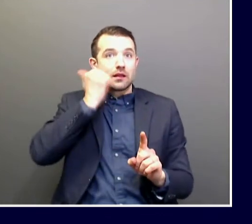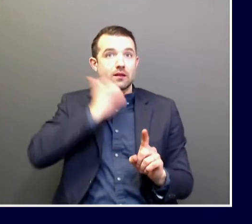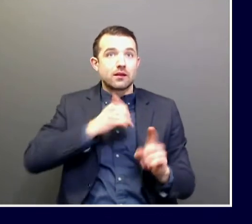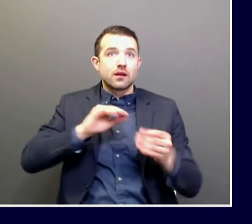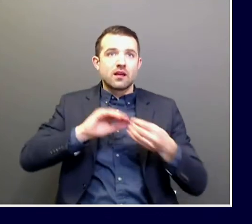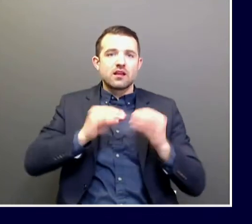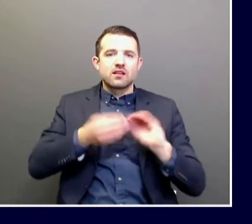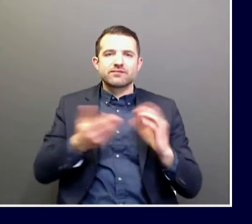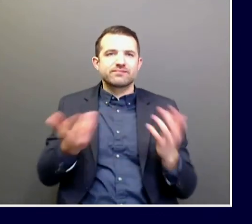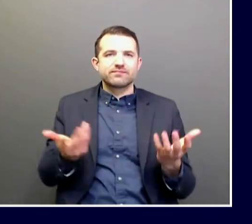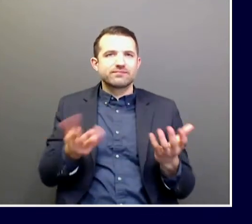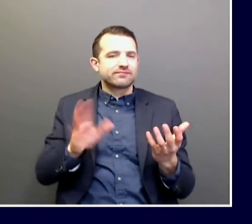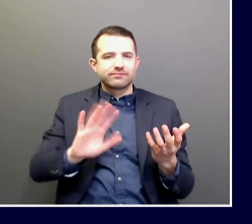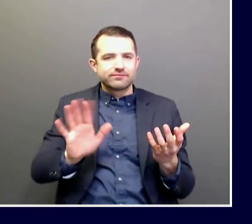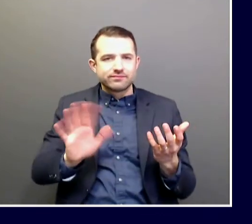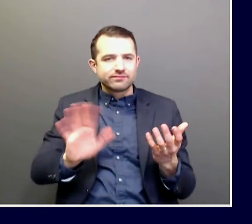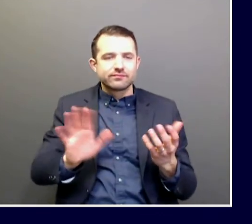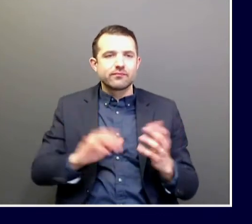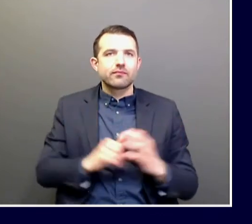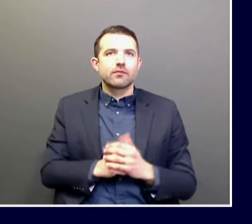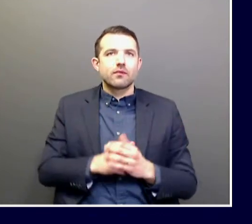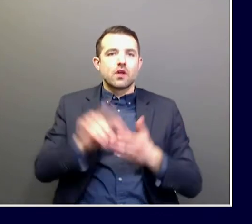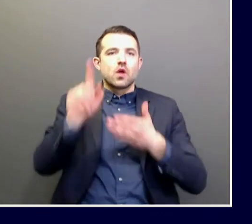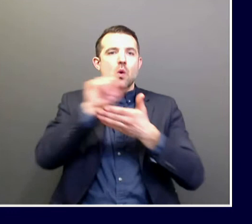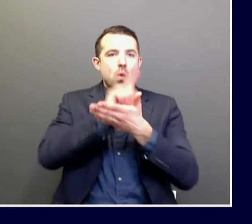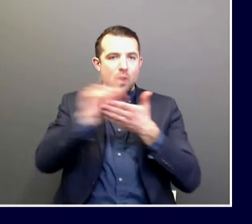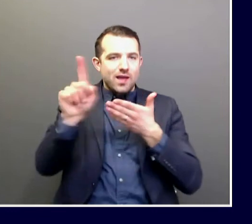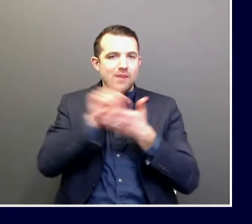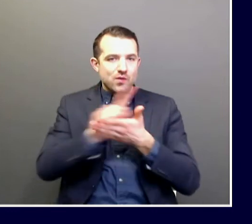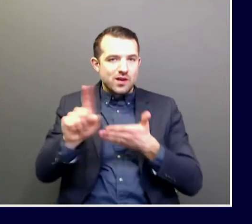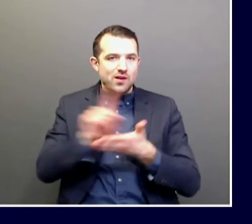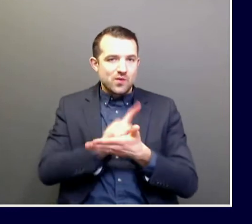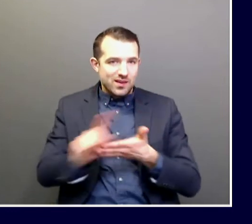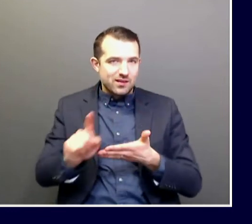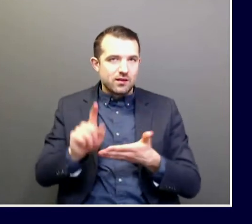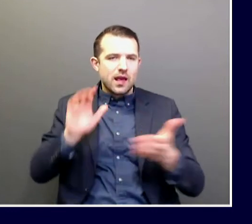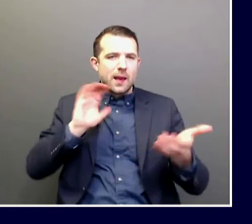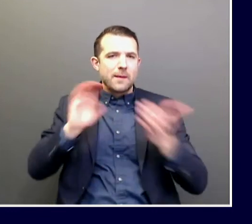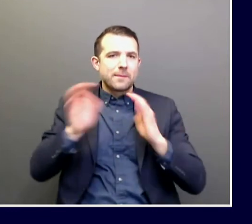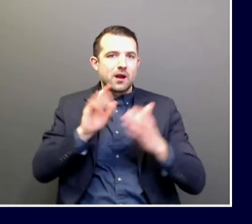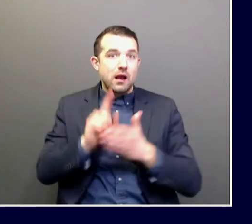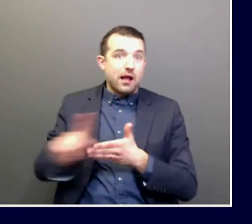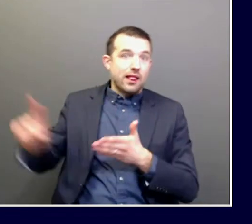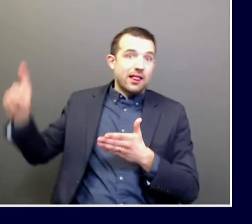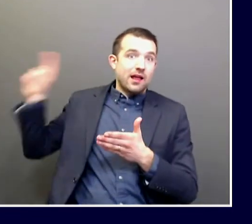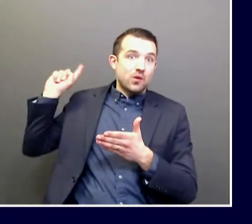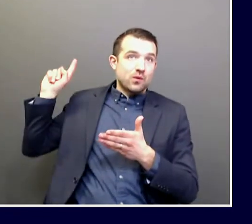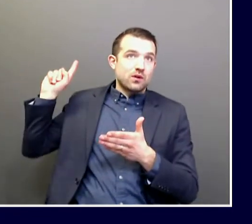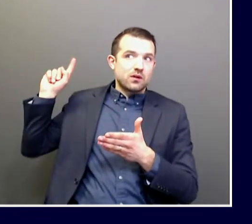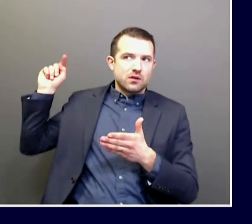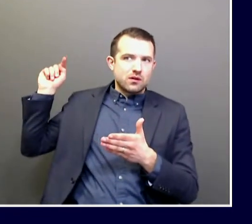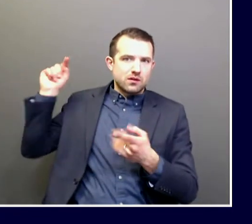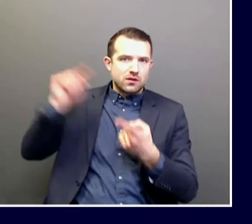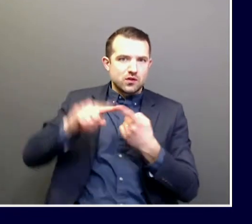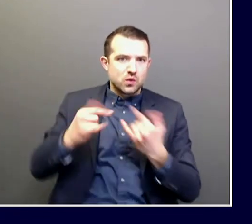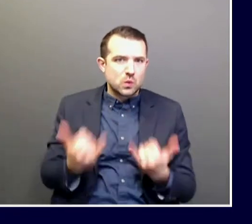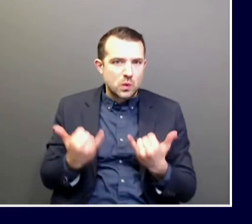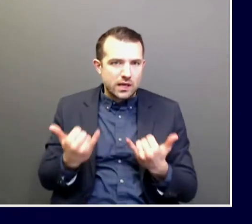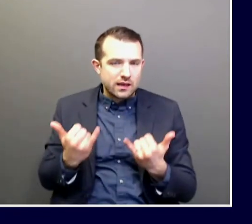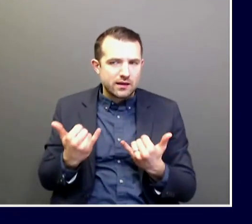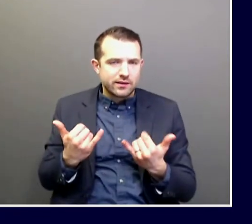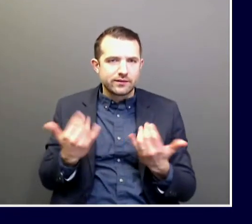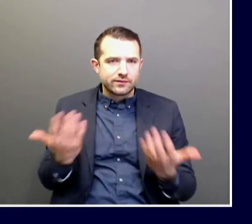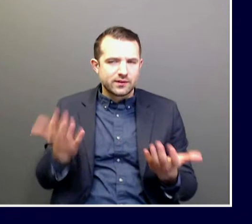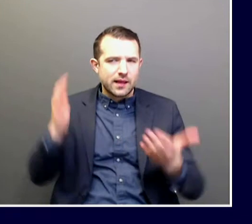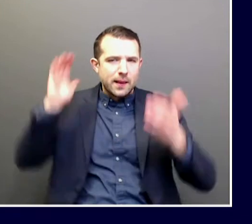to compare where we were last week against where we were this week. In order for this to have utility, you first have